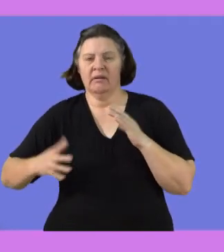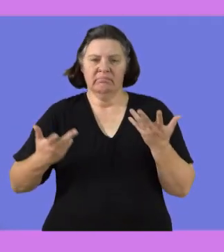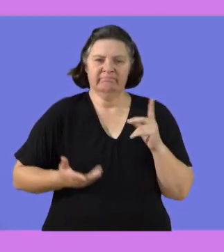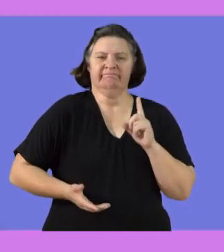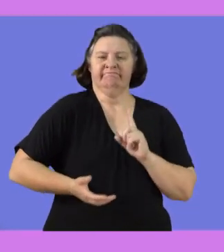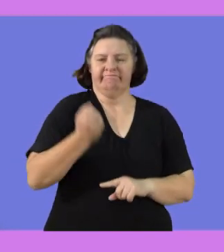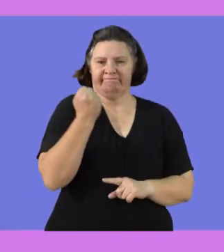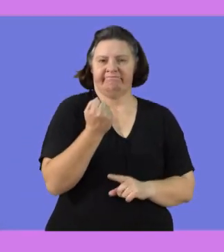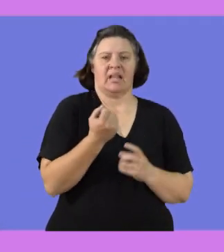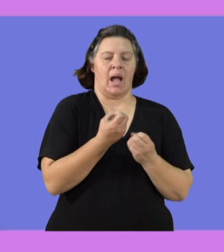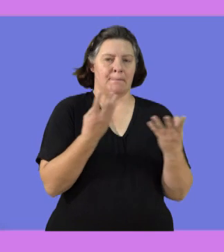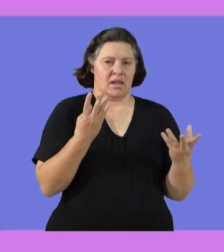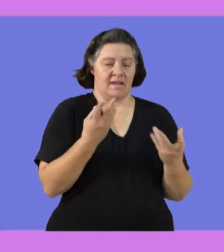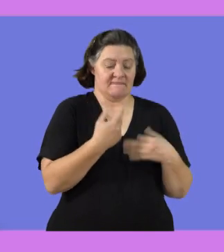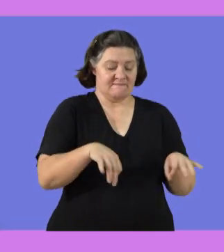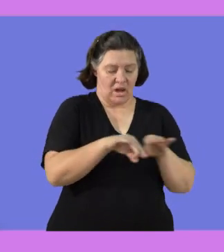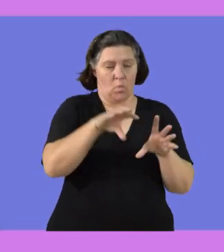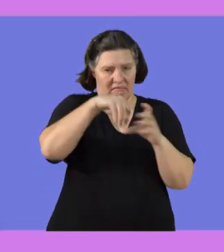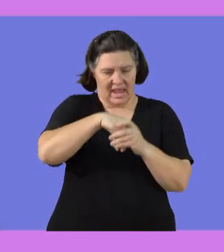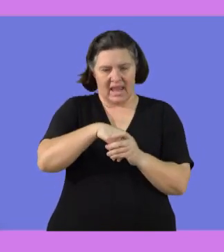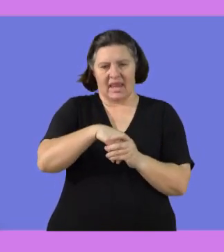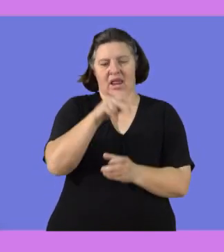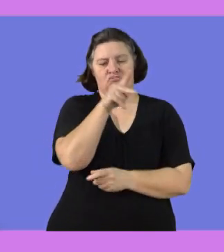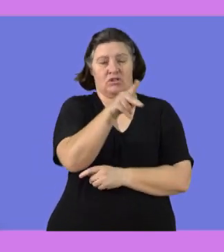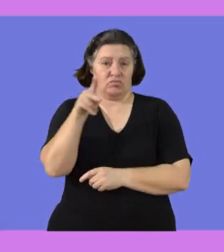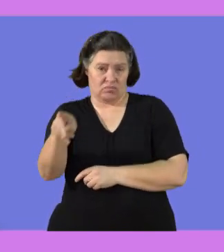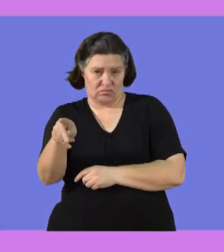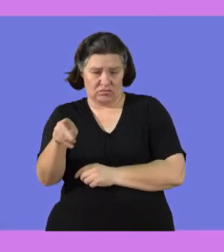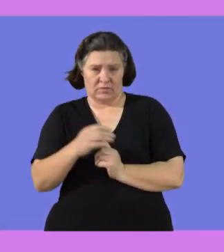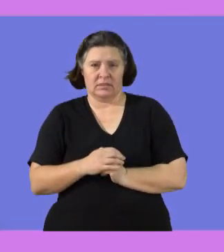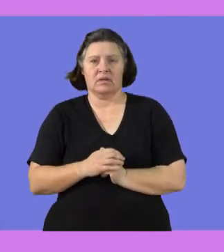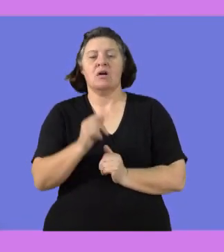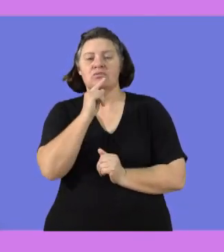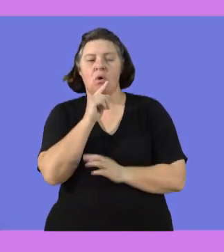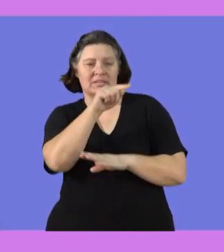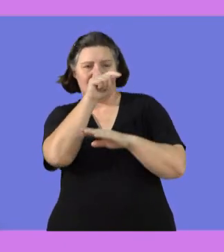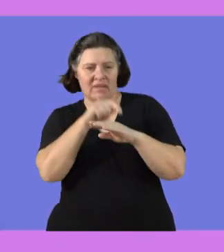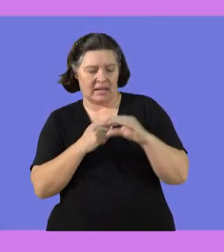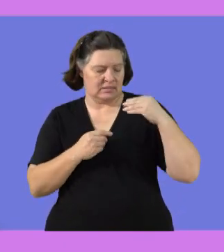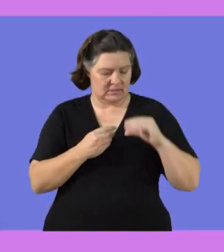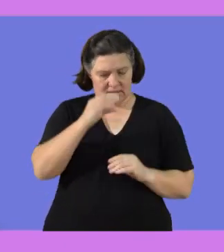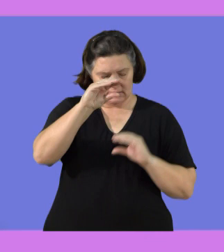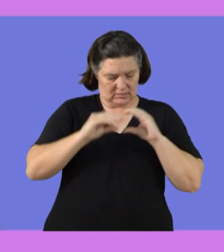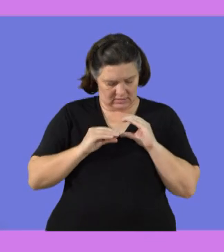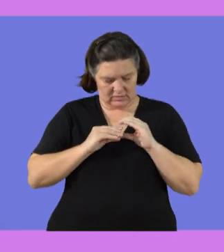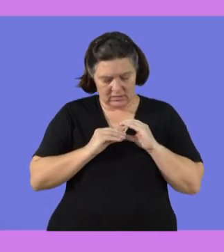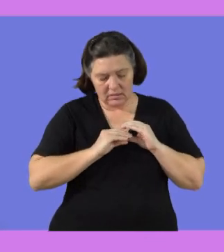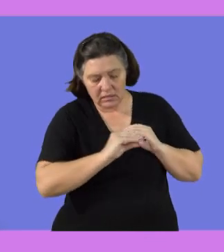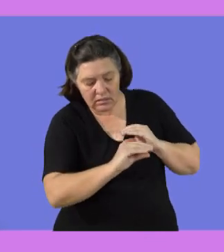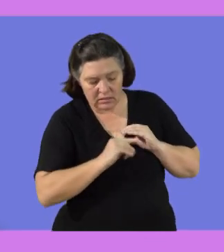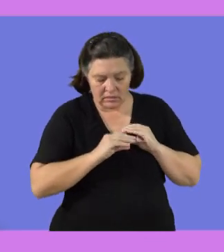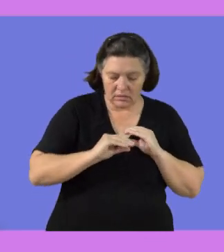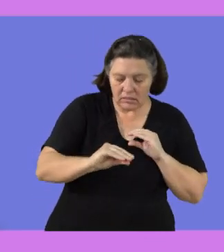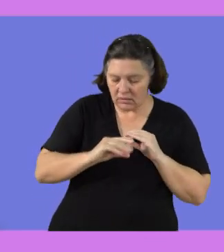to find the sum of values in a ratio, divide the required proportion by the